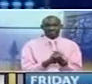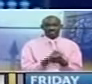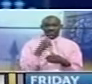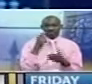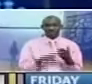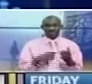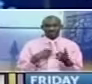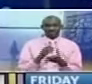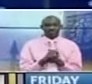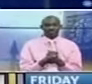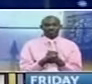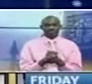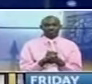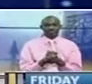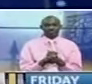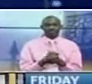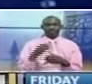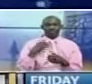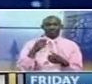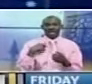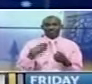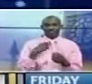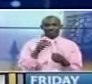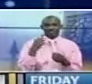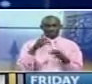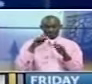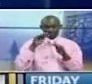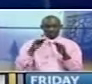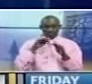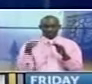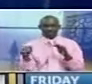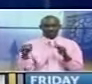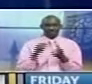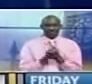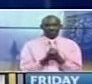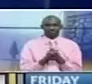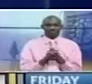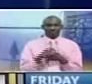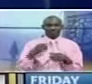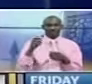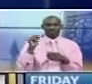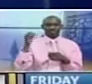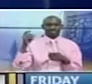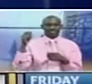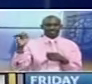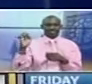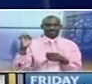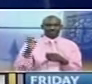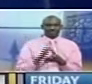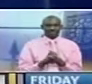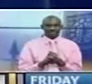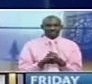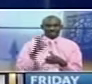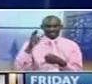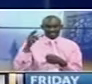We say favorite. Favorite. We don't have a glide at the terminal part of that word. It is writ, not